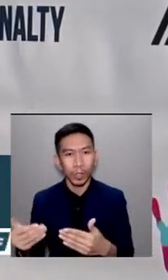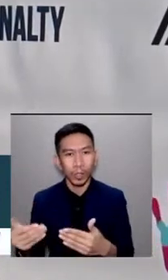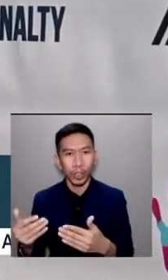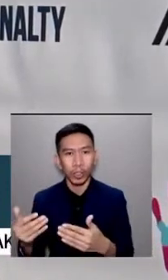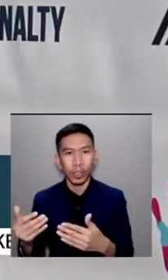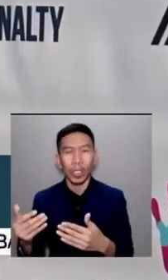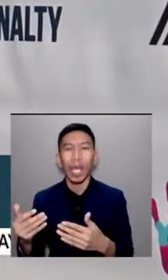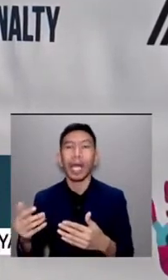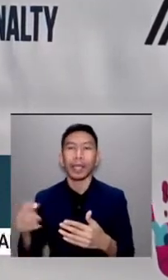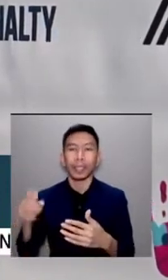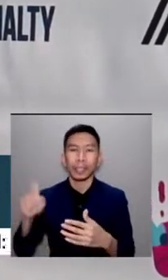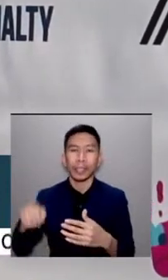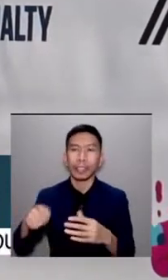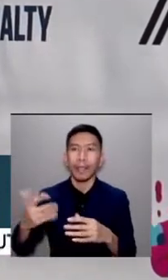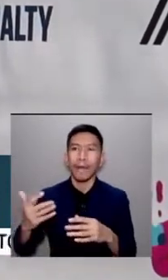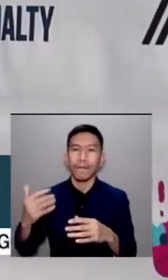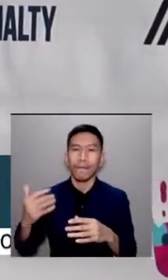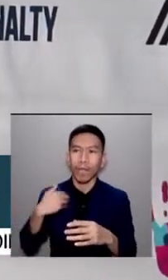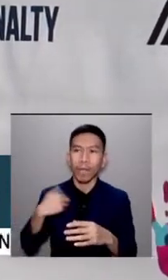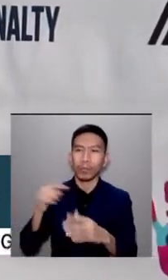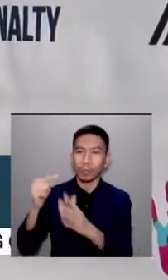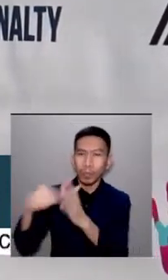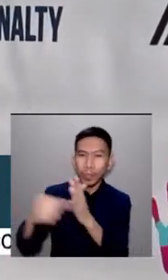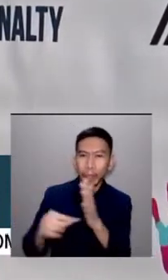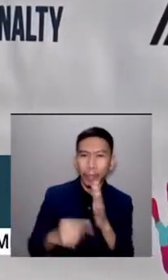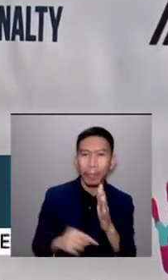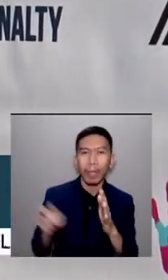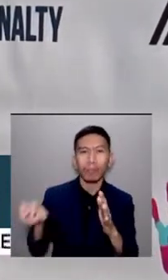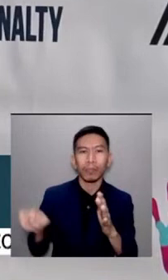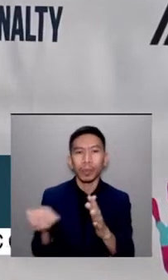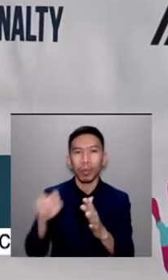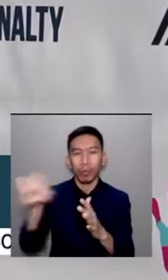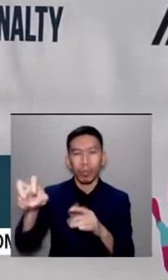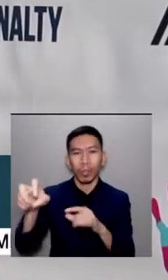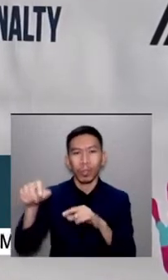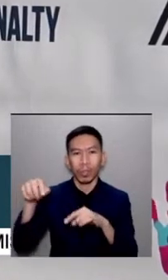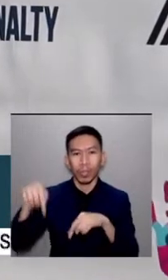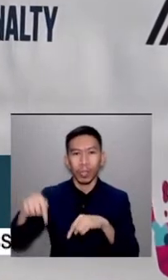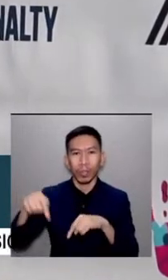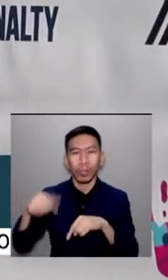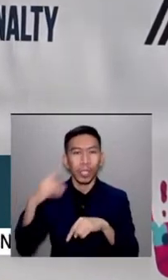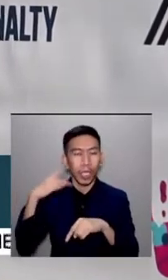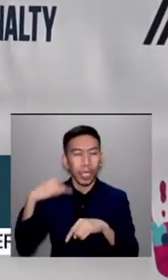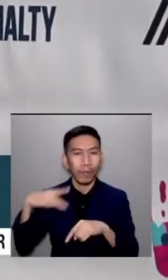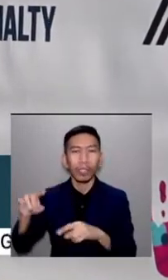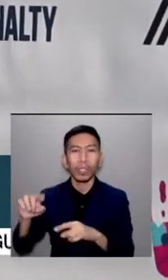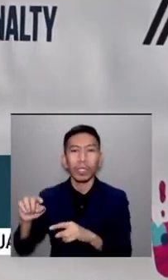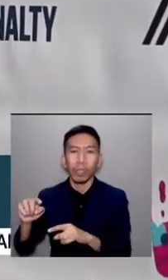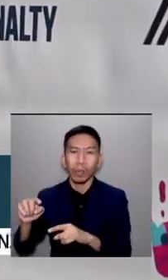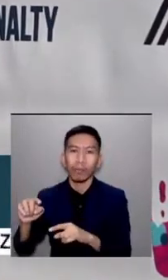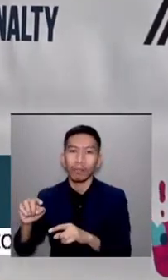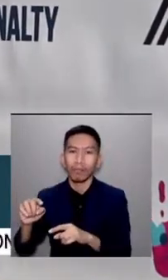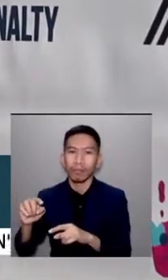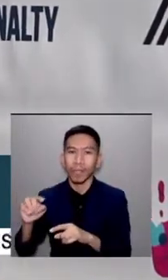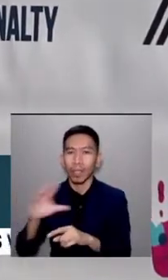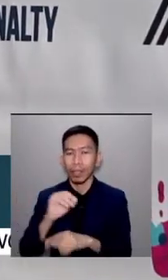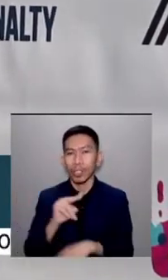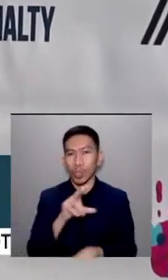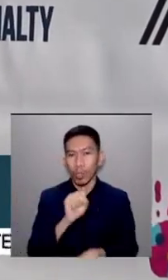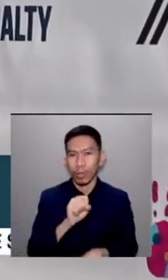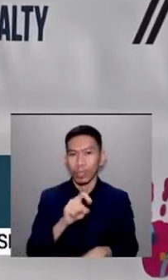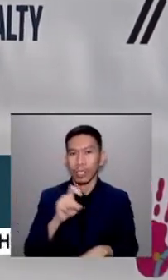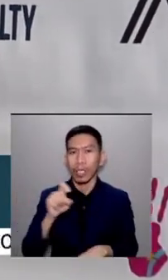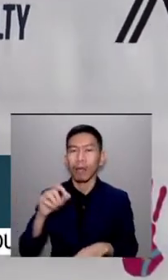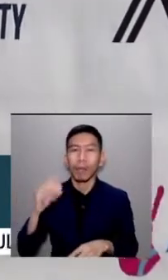the human trafficking that we see is within the borders of our state of California and the United States. Trafficking at